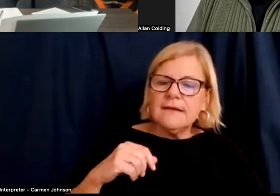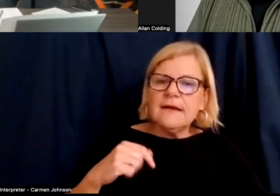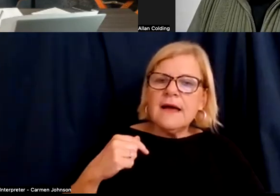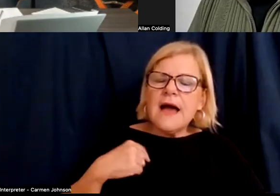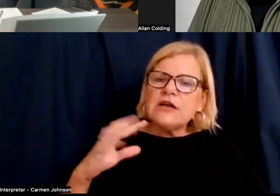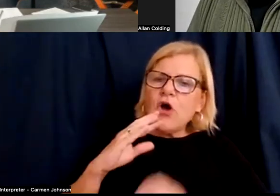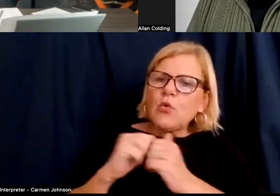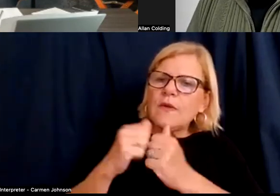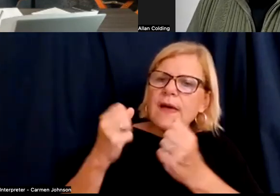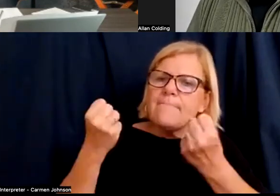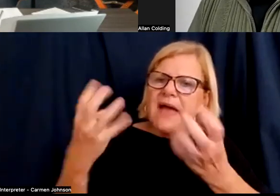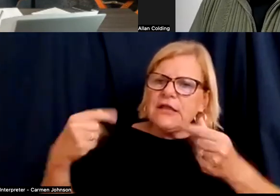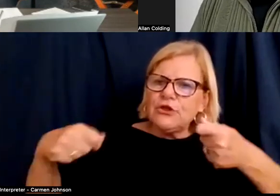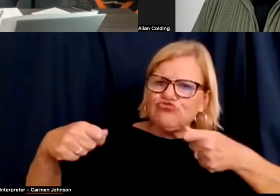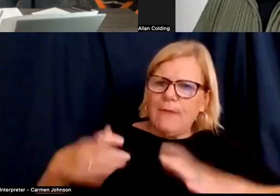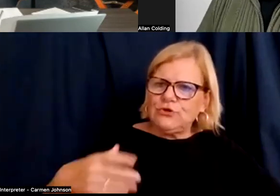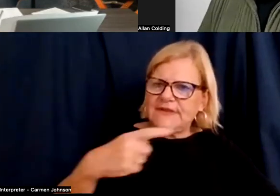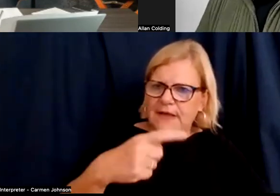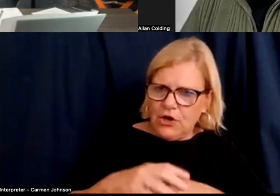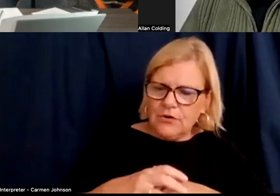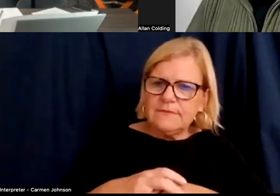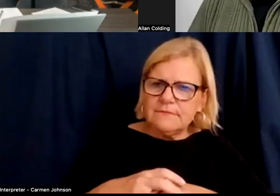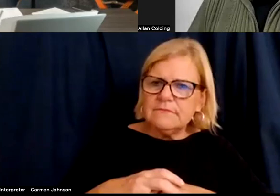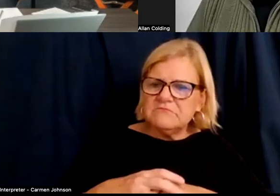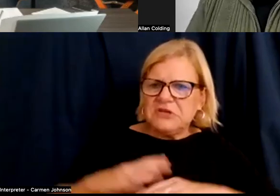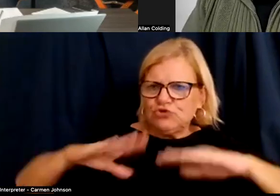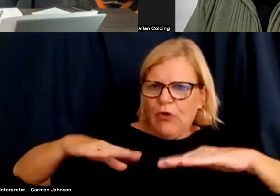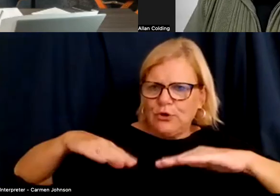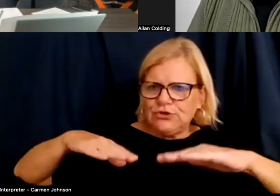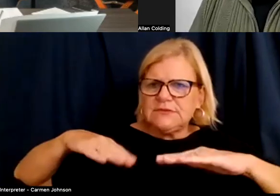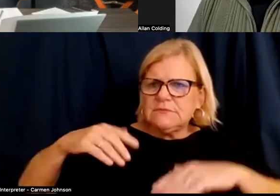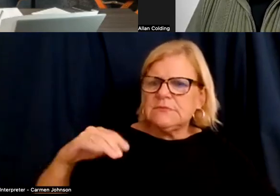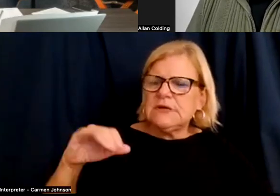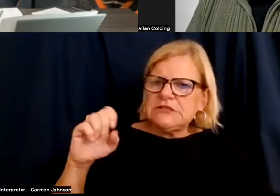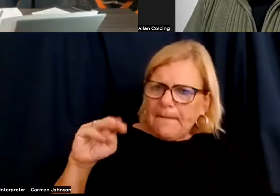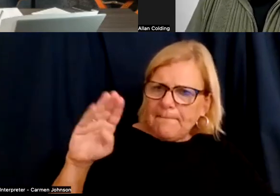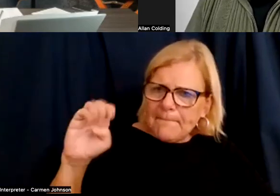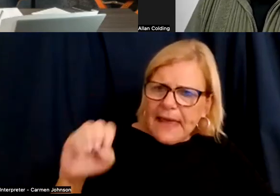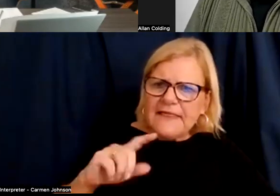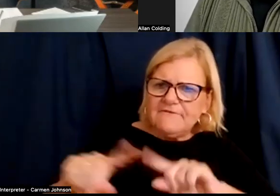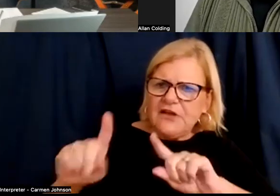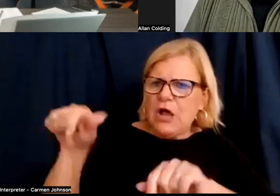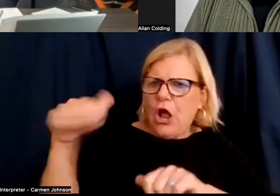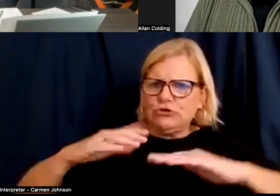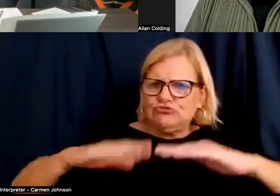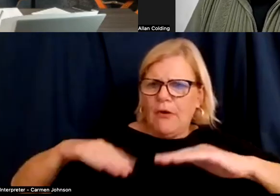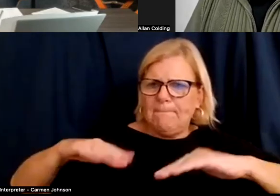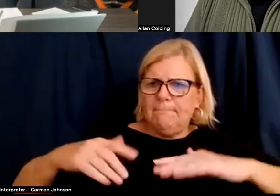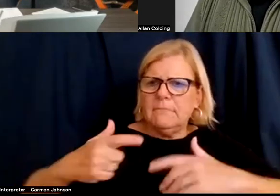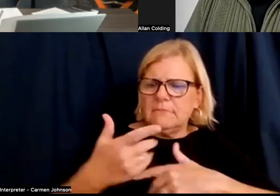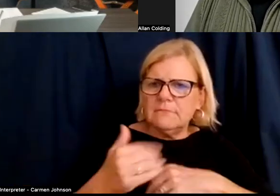talked with many of the drummers there and the traditional drummers there who played the djembe and the various other drum families